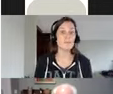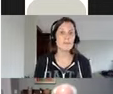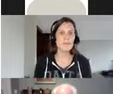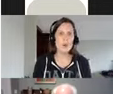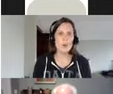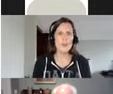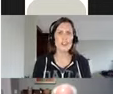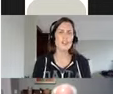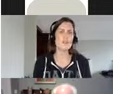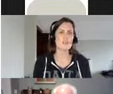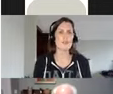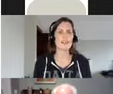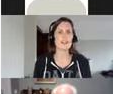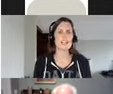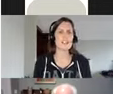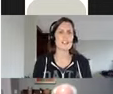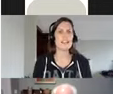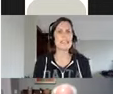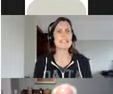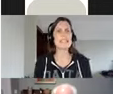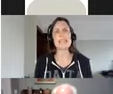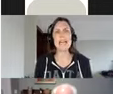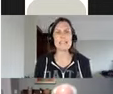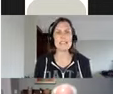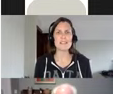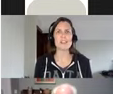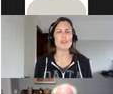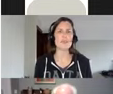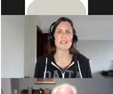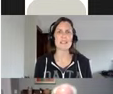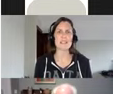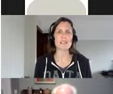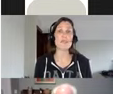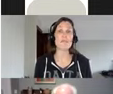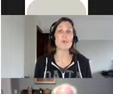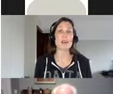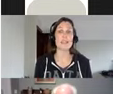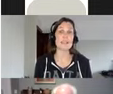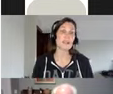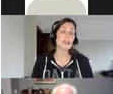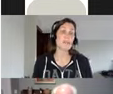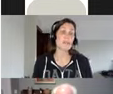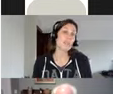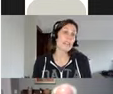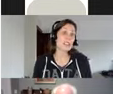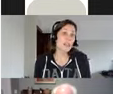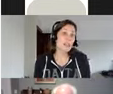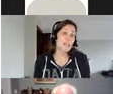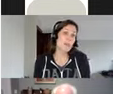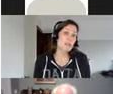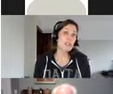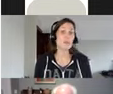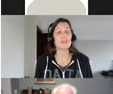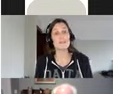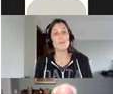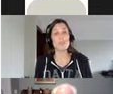continuum. Or you're going to use for point locations, things like size to show the relationships from more to less. Less stuff,